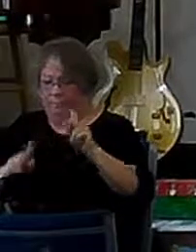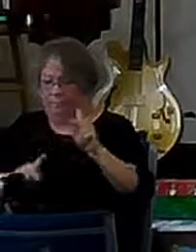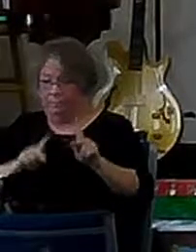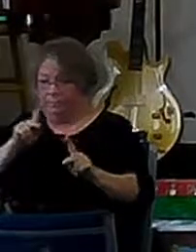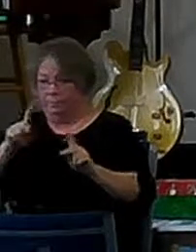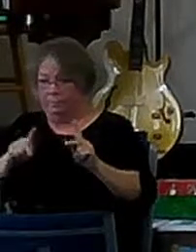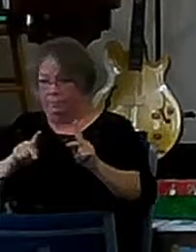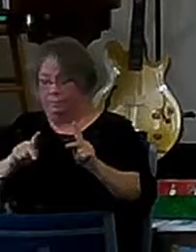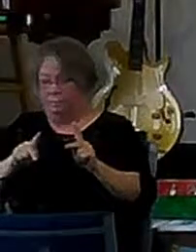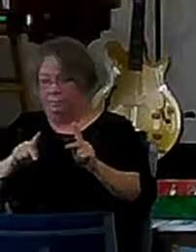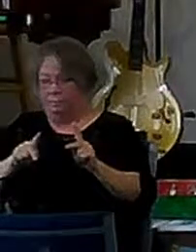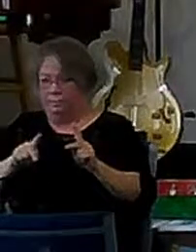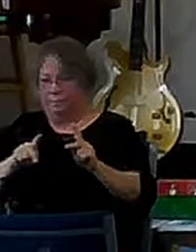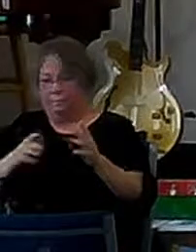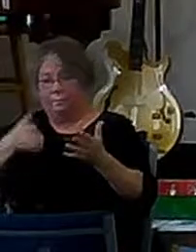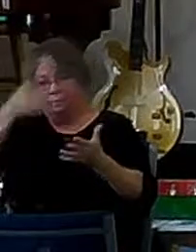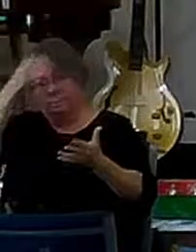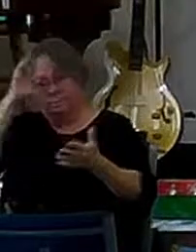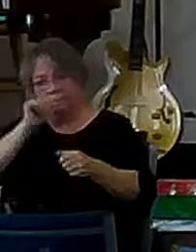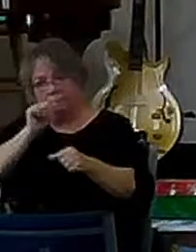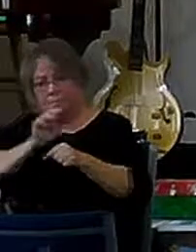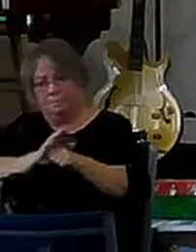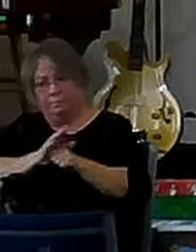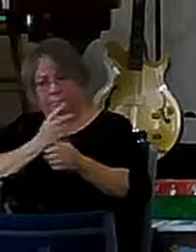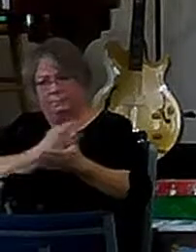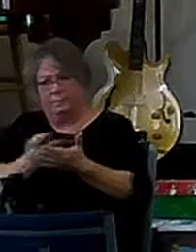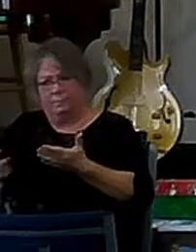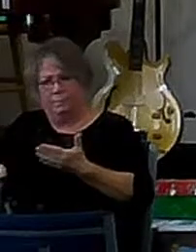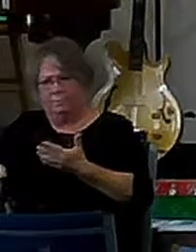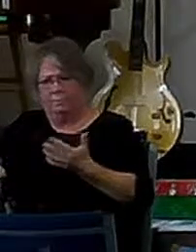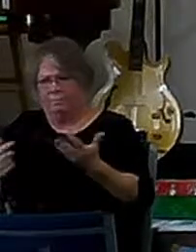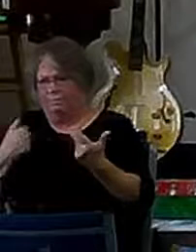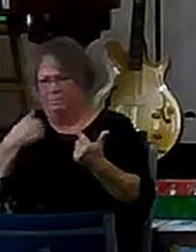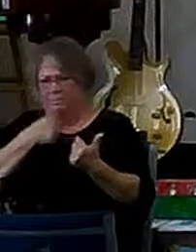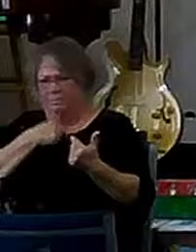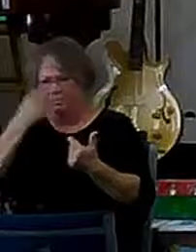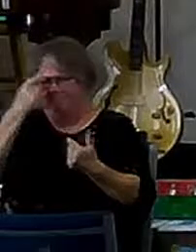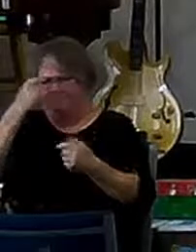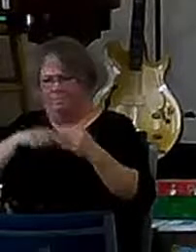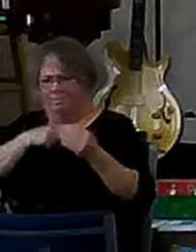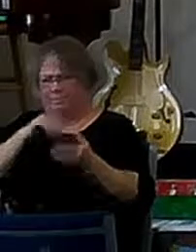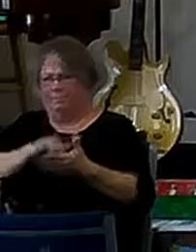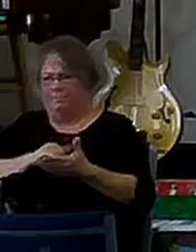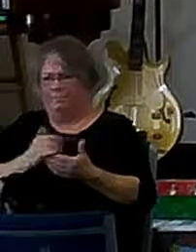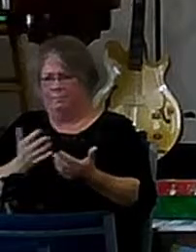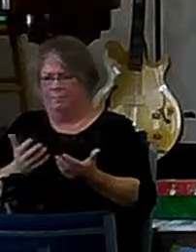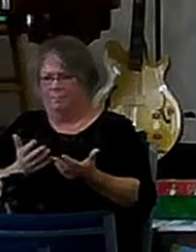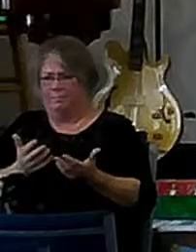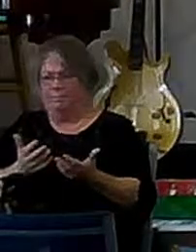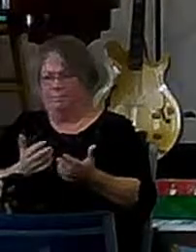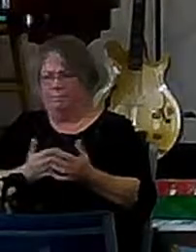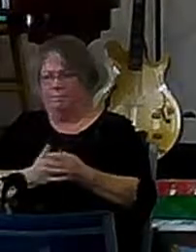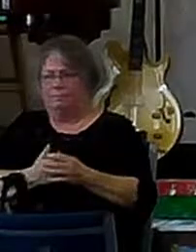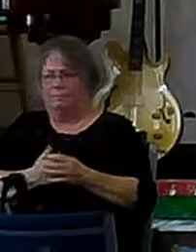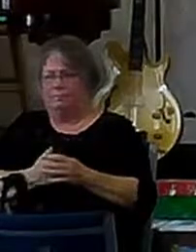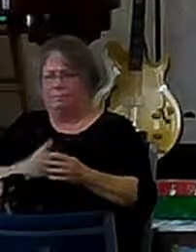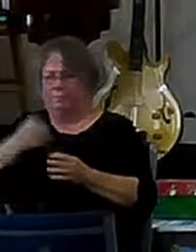promises of God failed? What are we to make of this? The giving of the